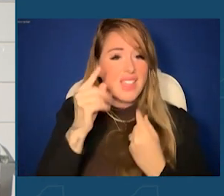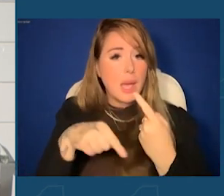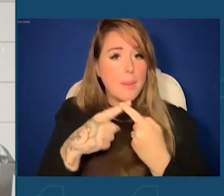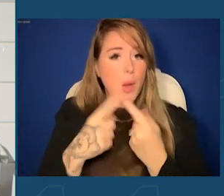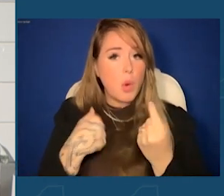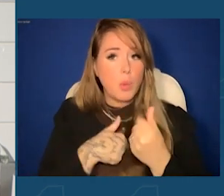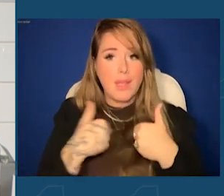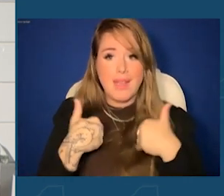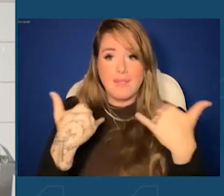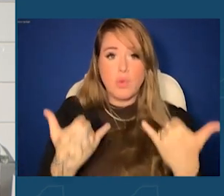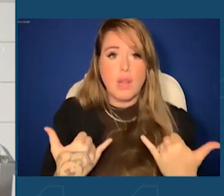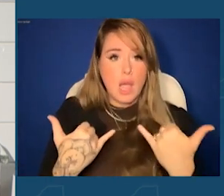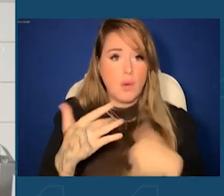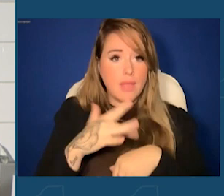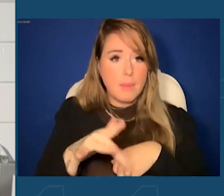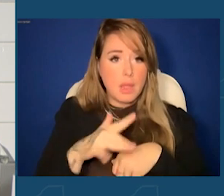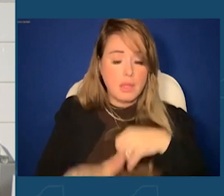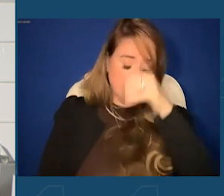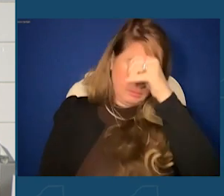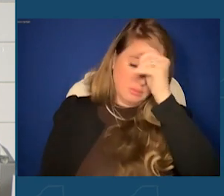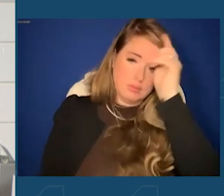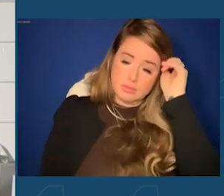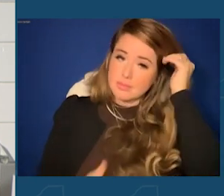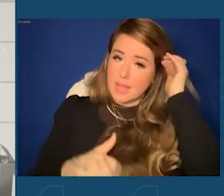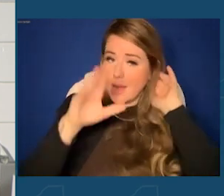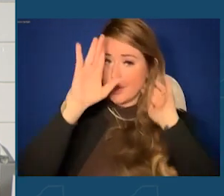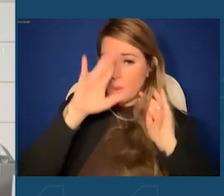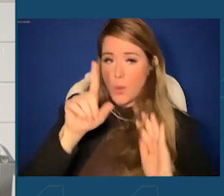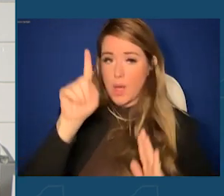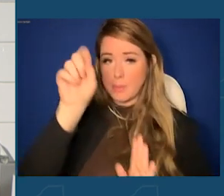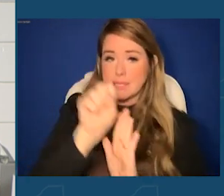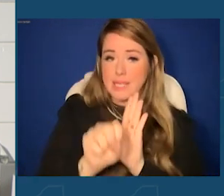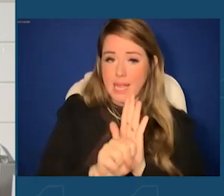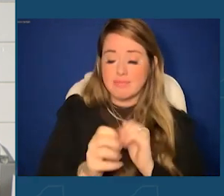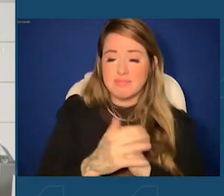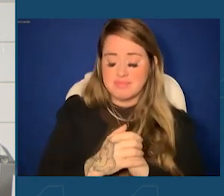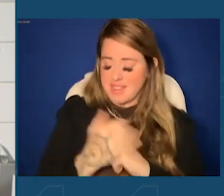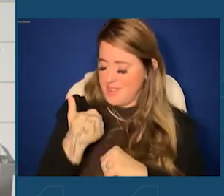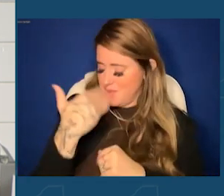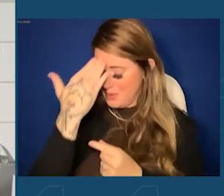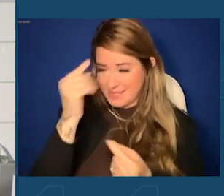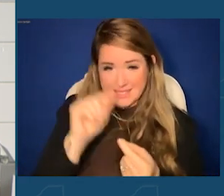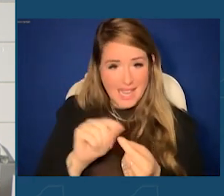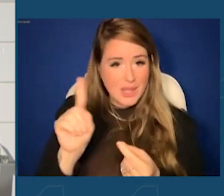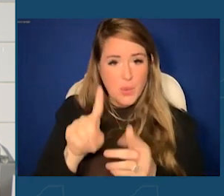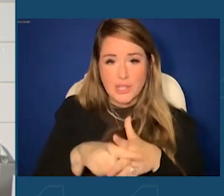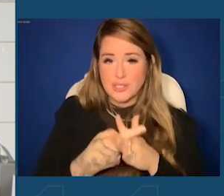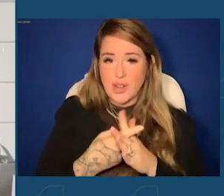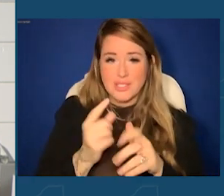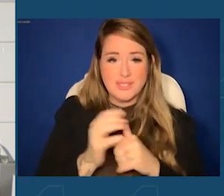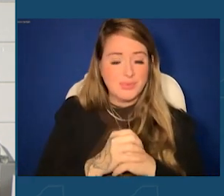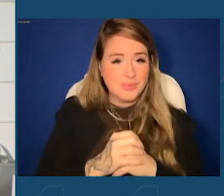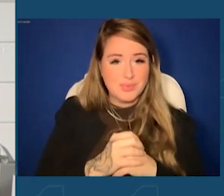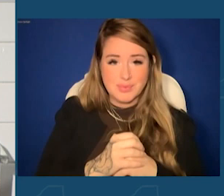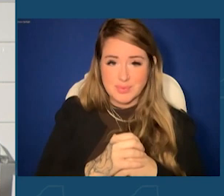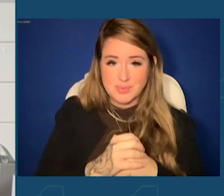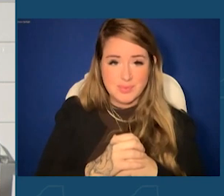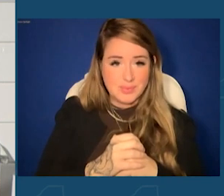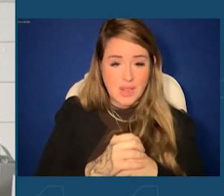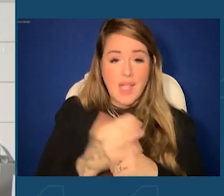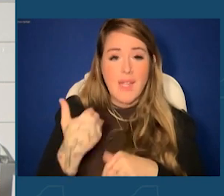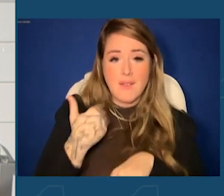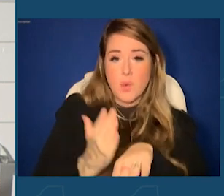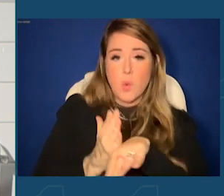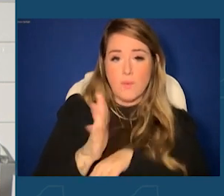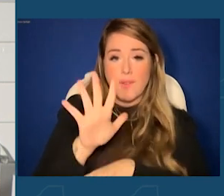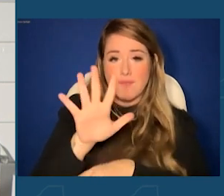now, I know upstate. I know exactly where it starts too. There are over